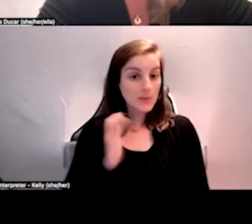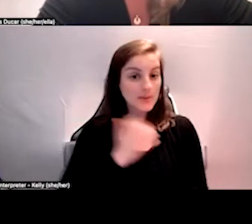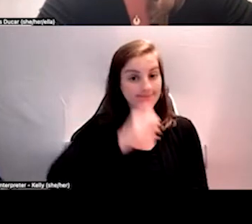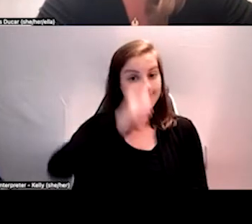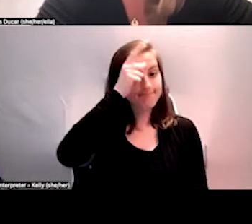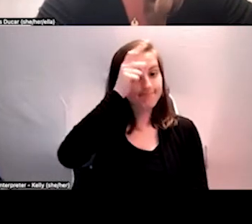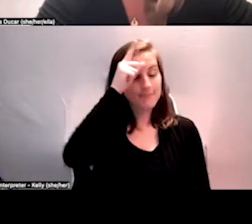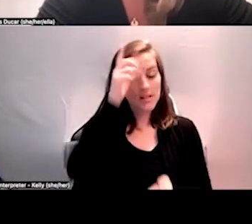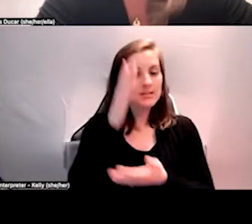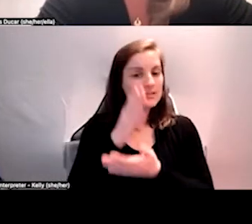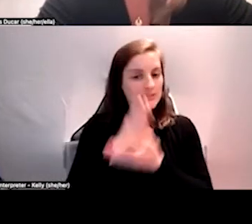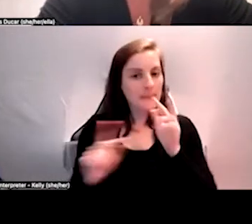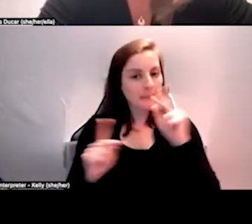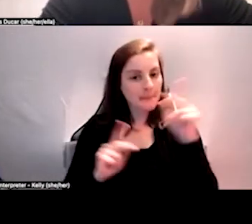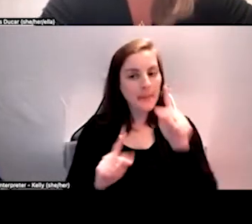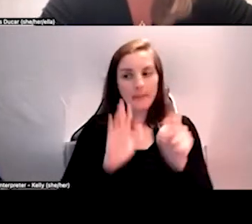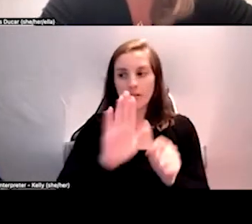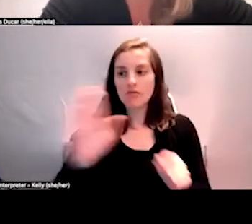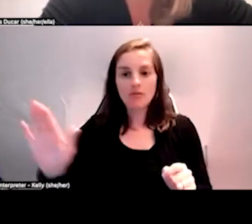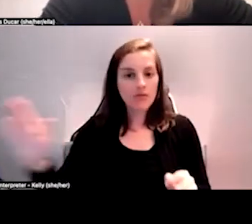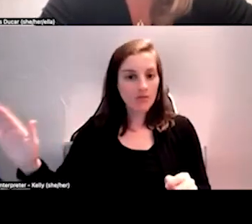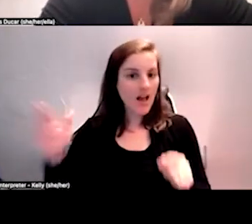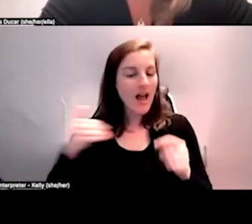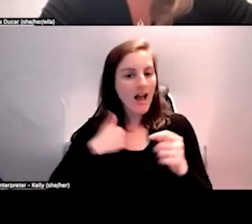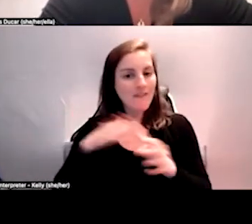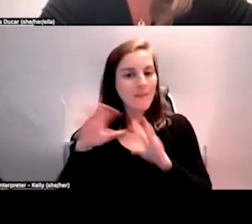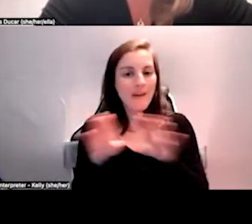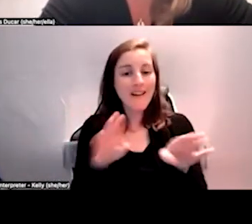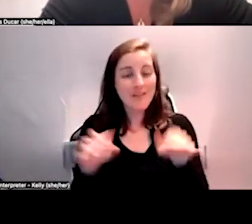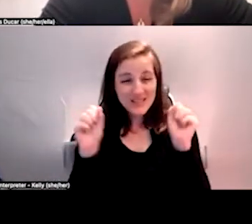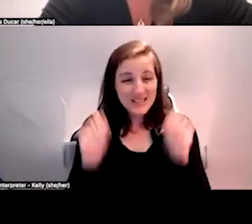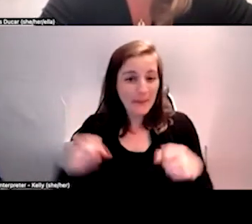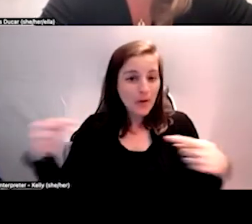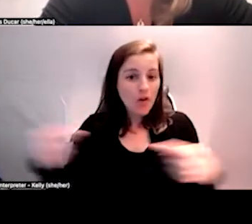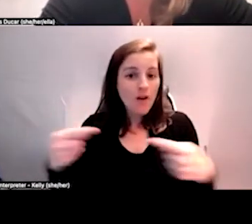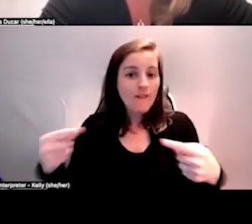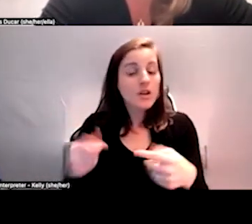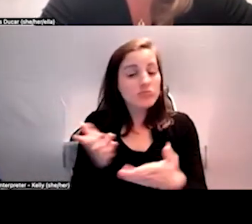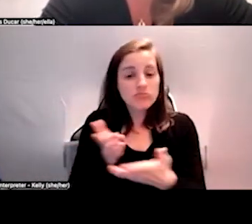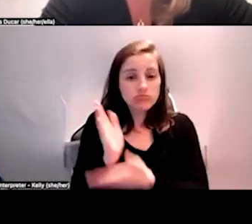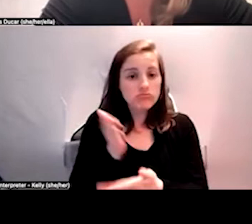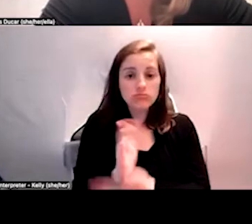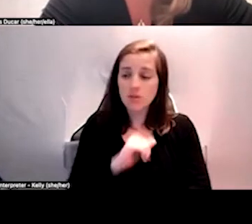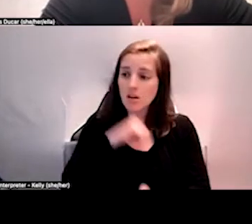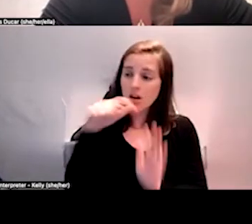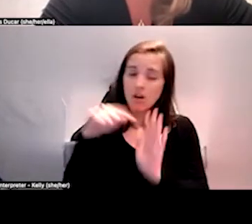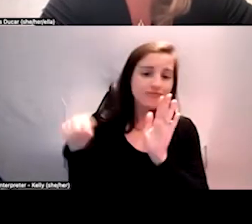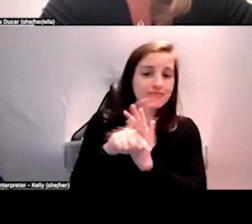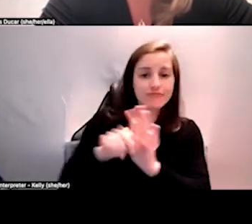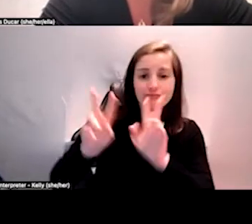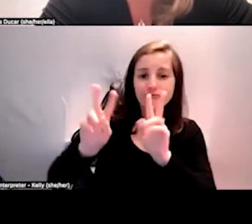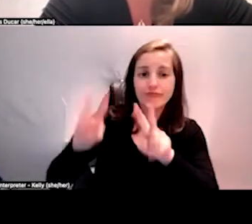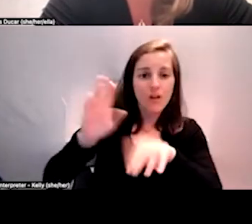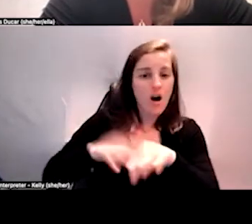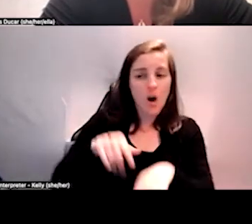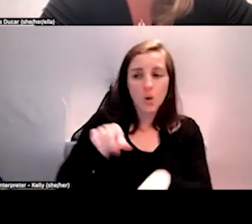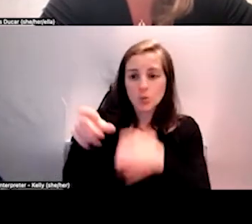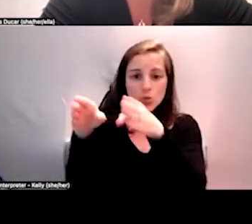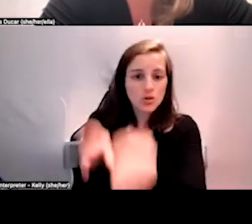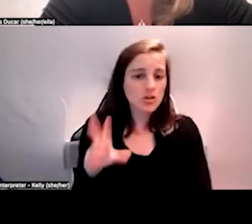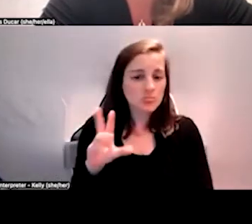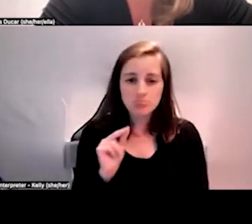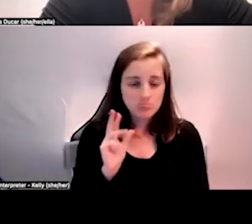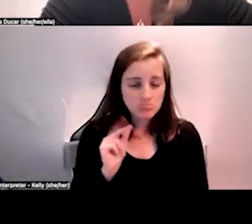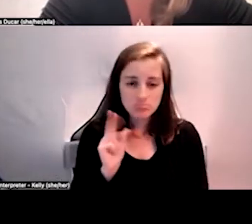some to be harmful, and that's okay. We're not going to stigmatize or judge people based